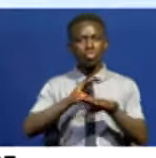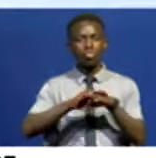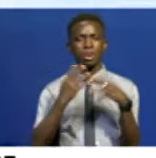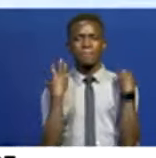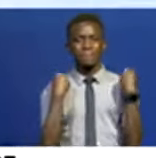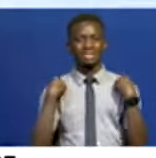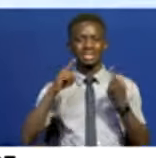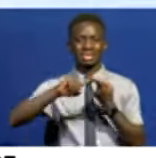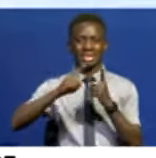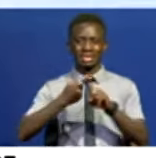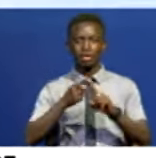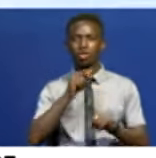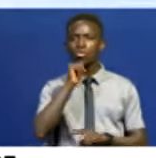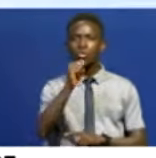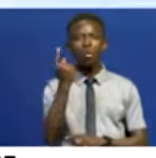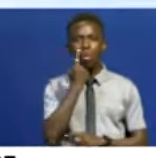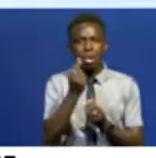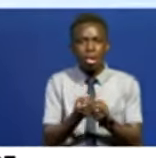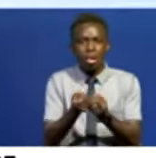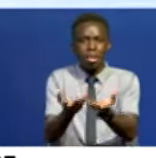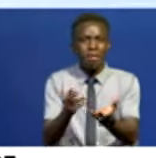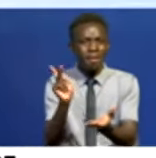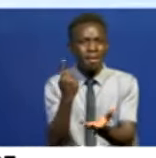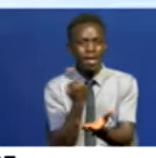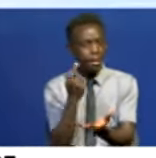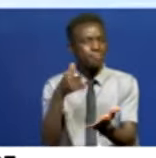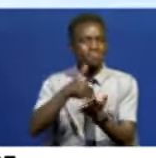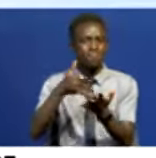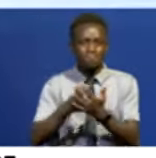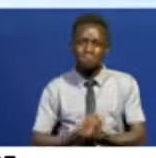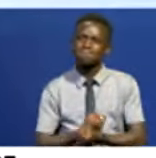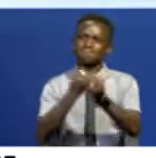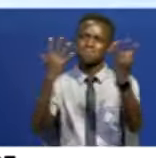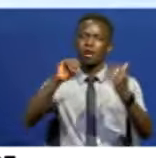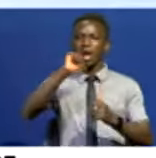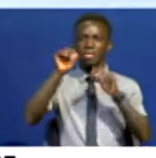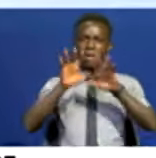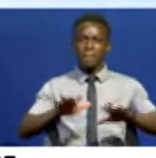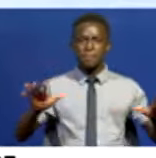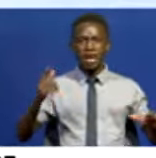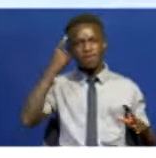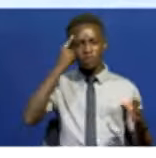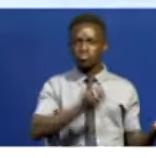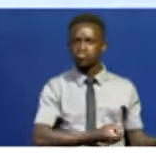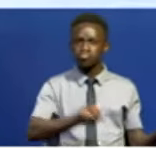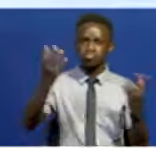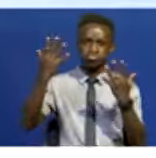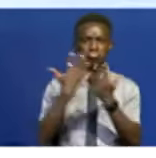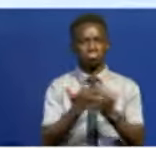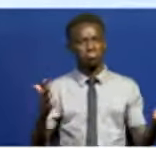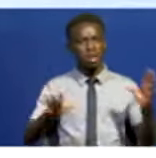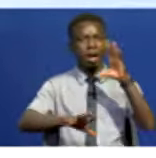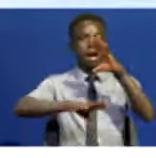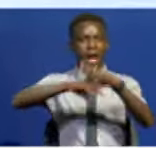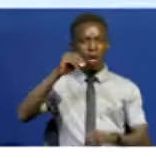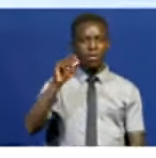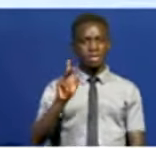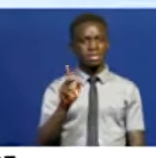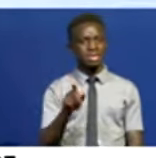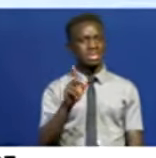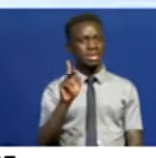Kenya, but also open up the market for the export of products outside the region and all the way into